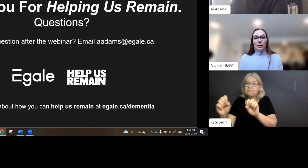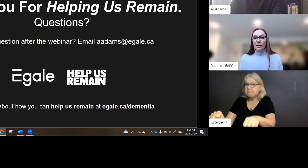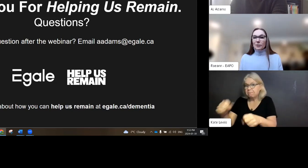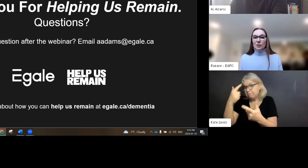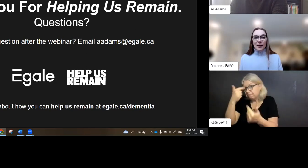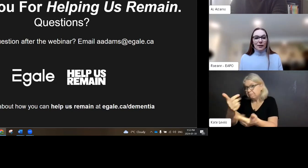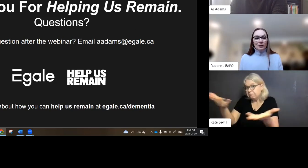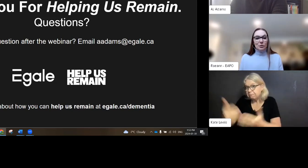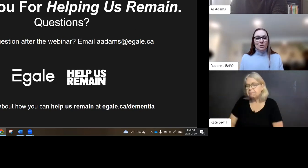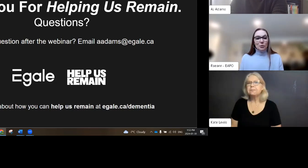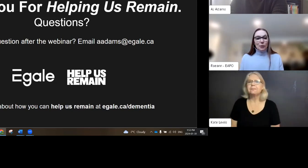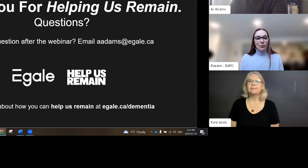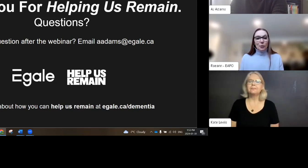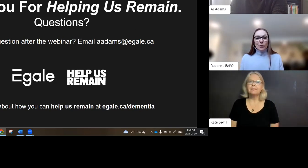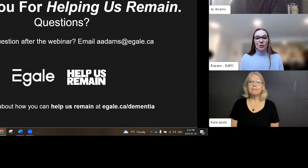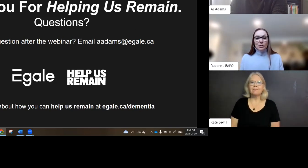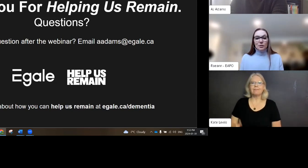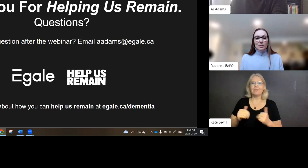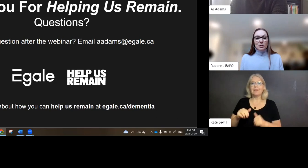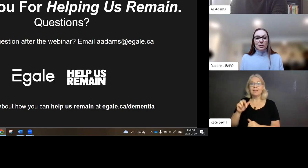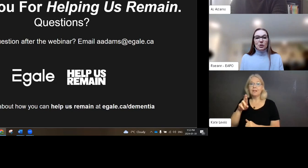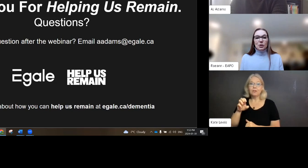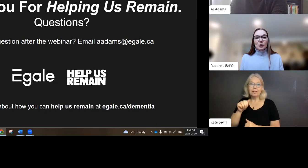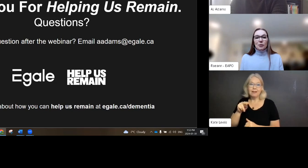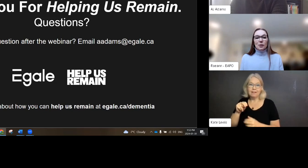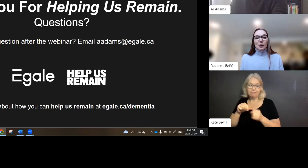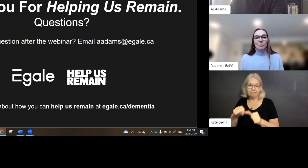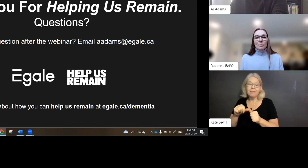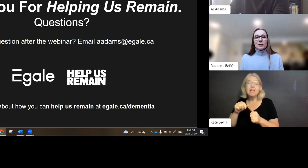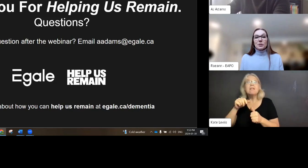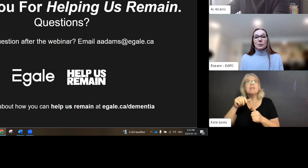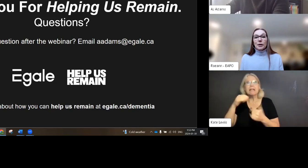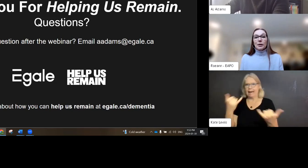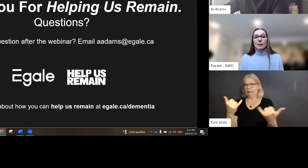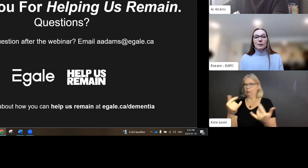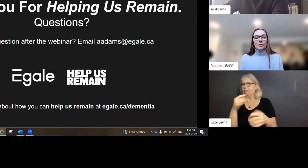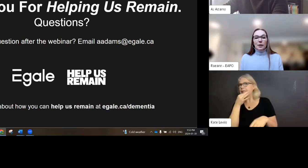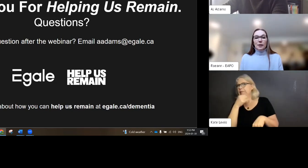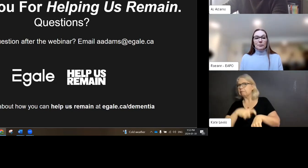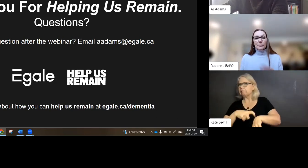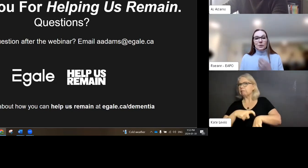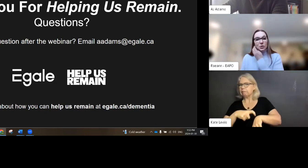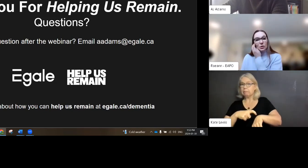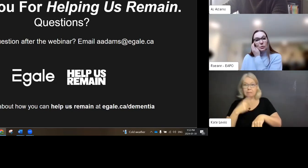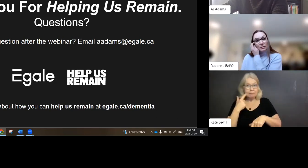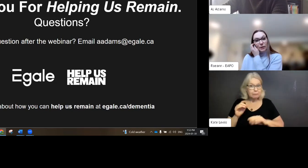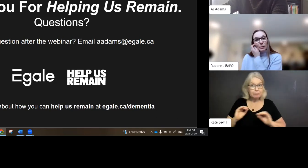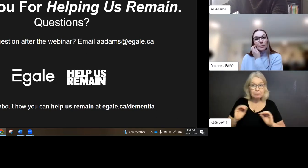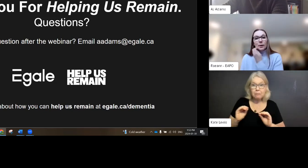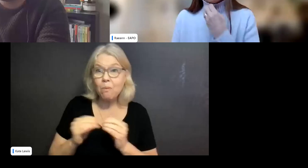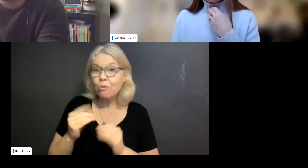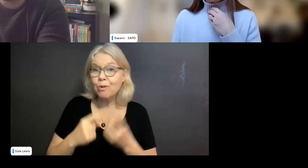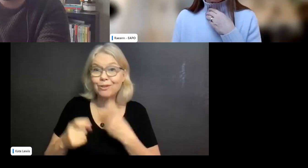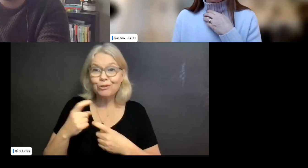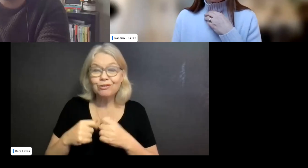Well, I know we're getting to the end. If there's no other questions, I'm just going to share my screen. Just to show some